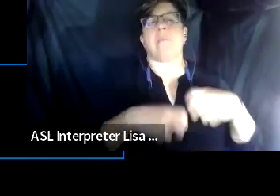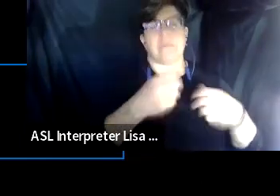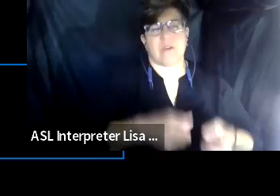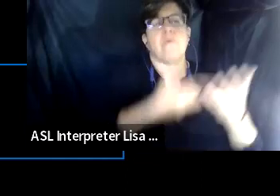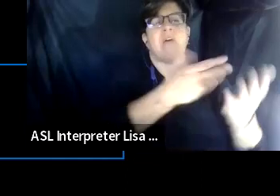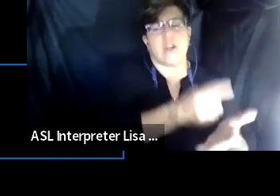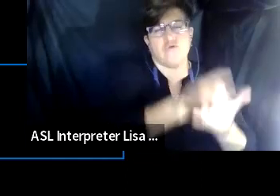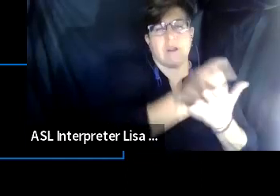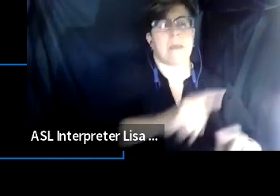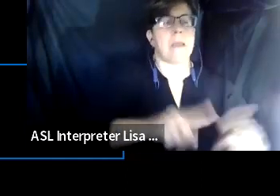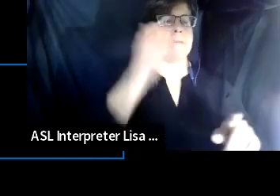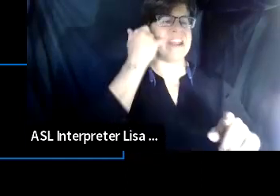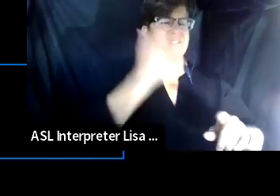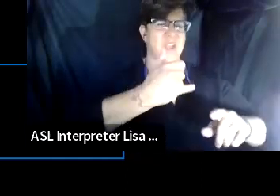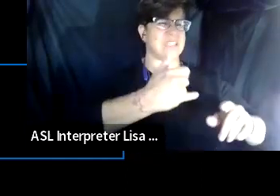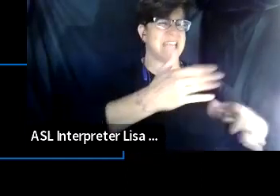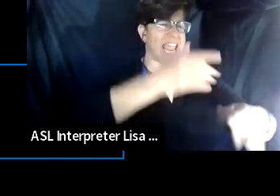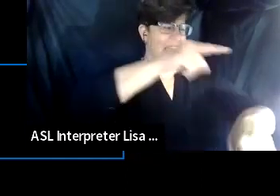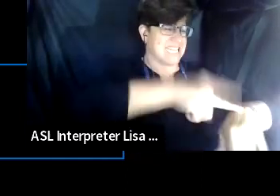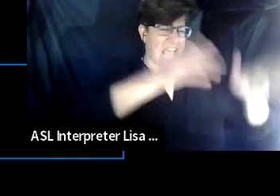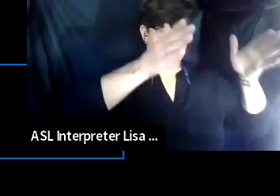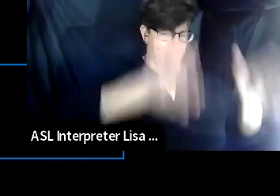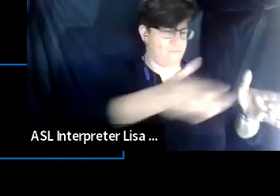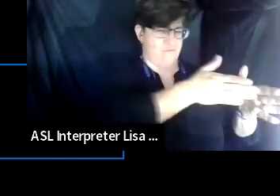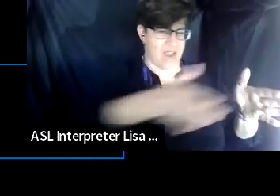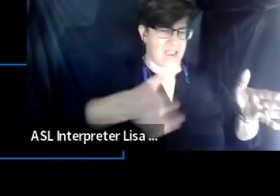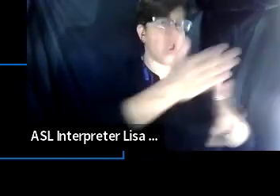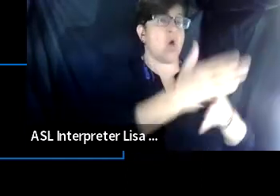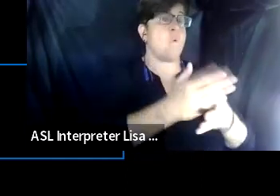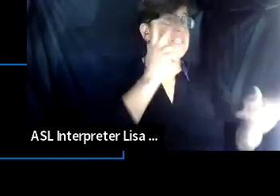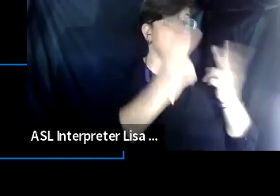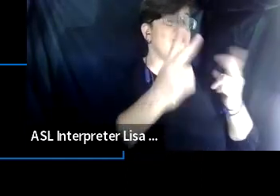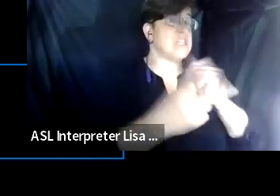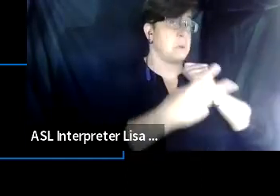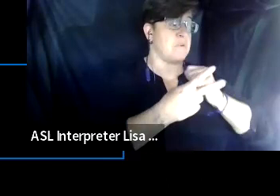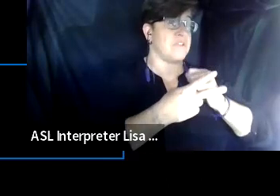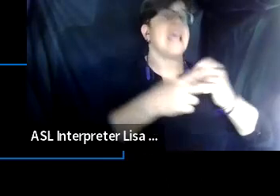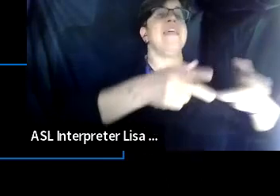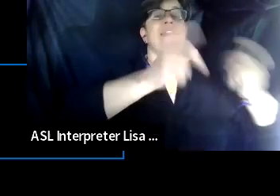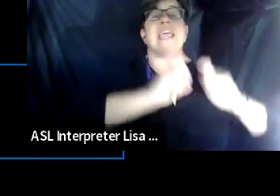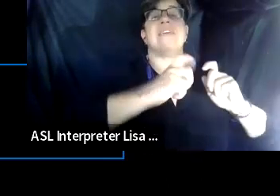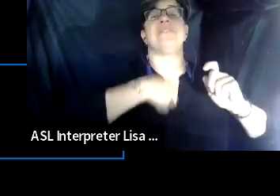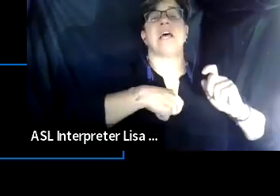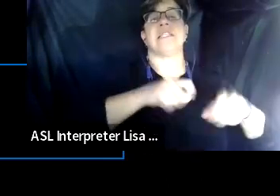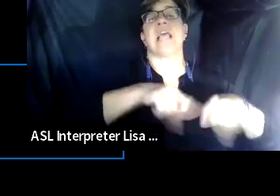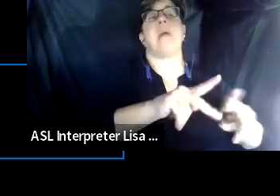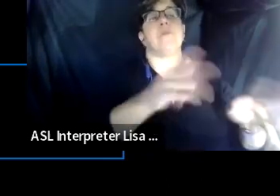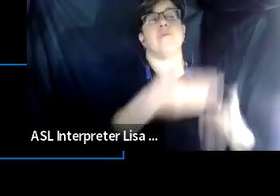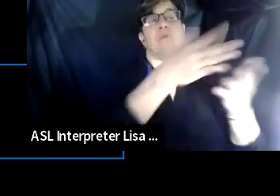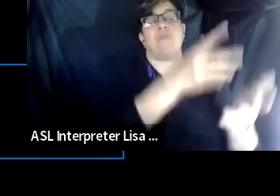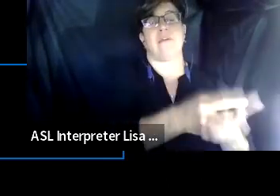treatment, but if there's a window in which some vision is preserved, that allows the opportunity to try to develop treatment. So the age of onset